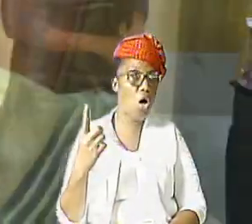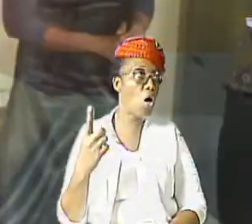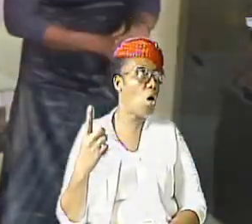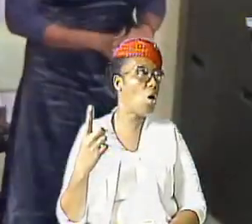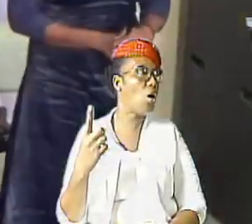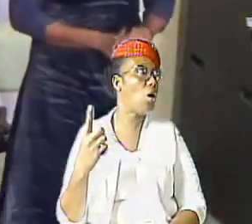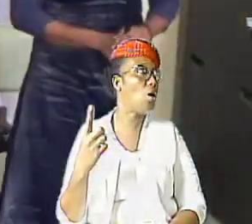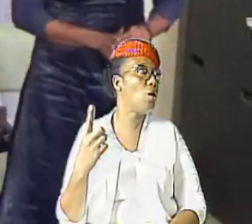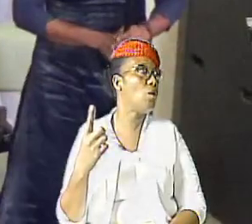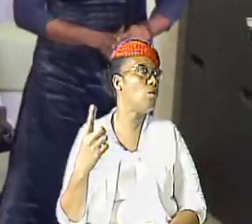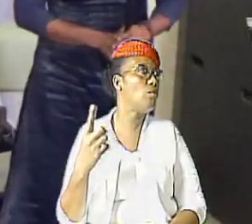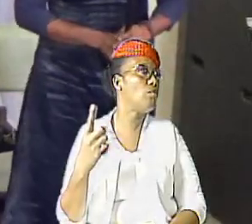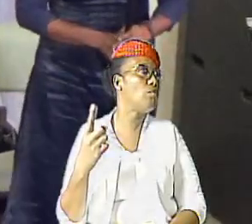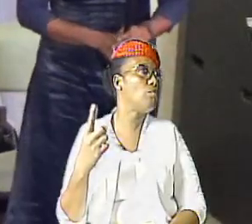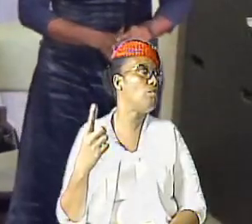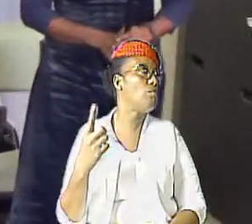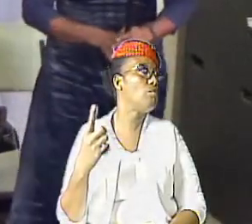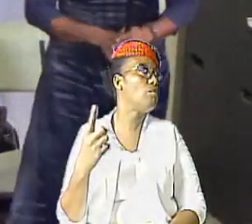to